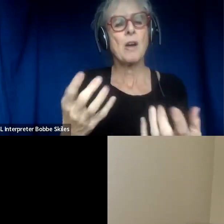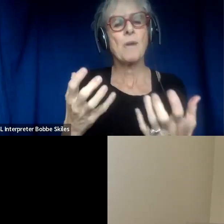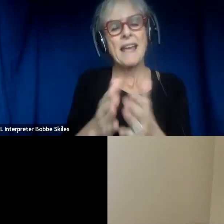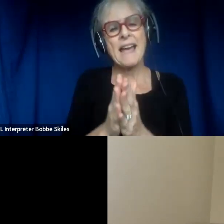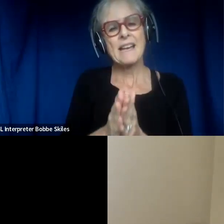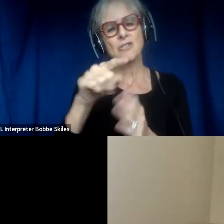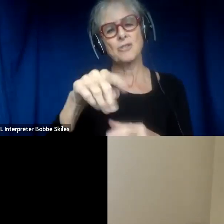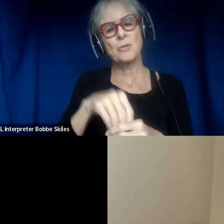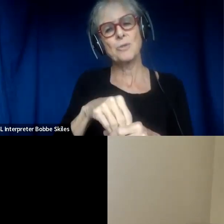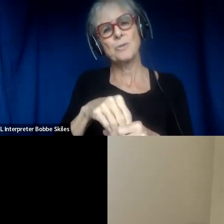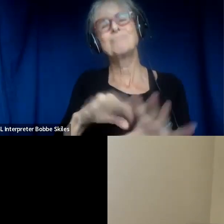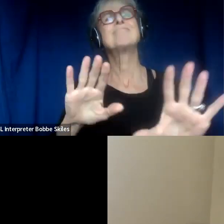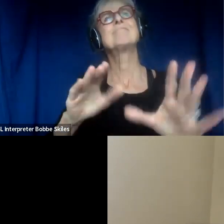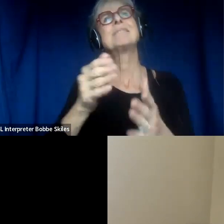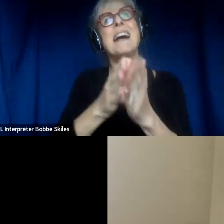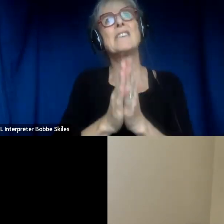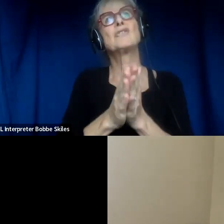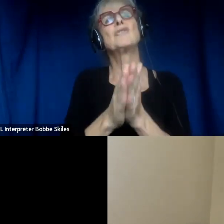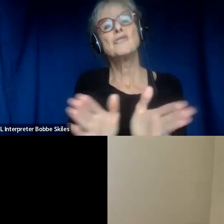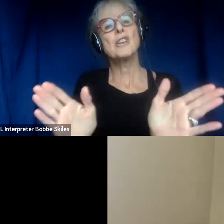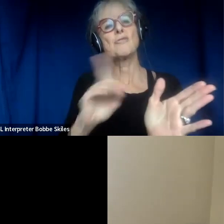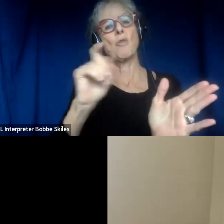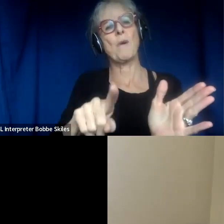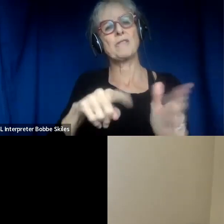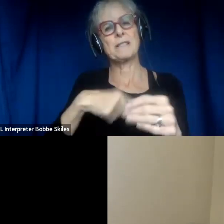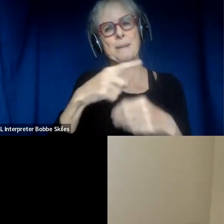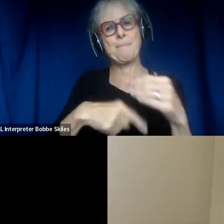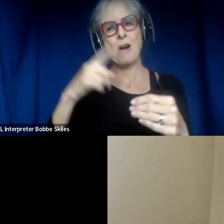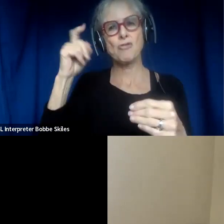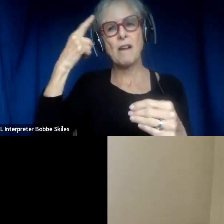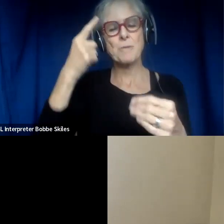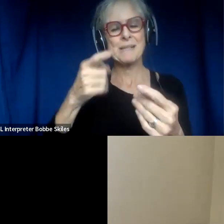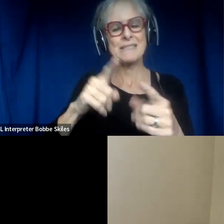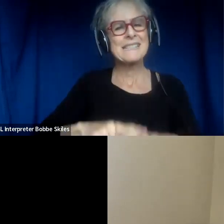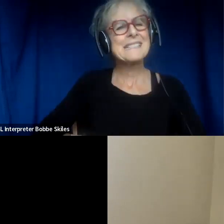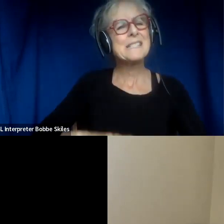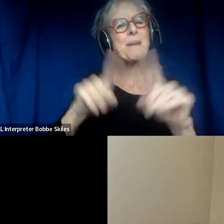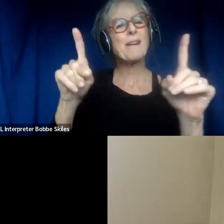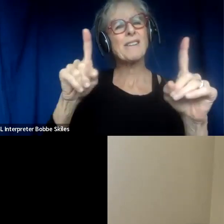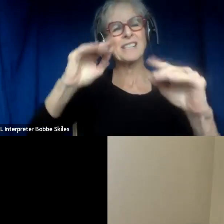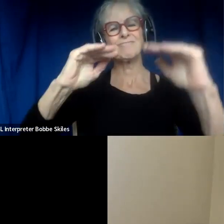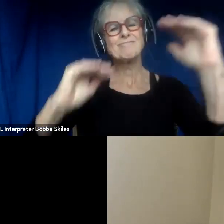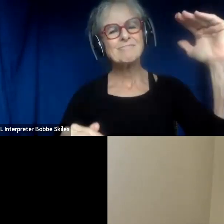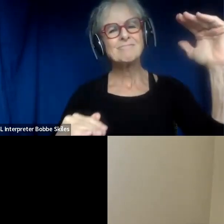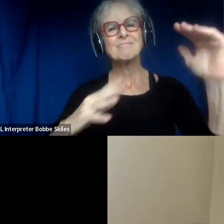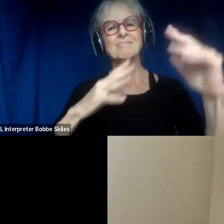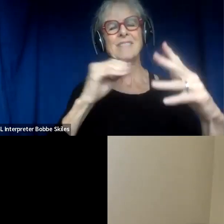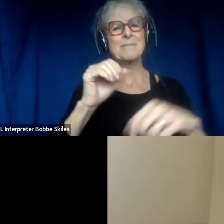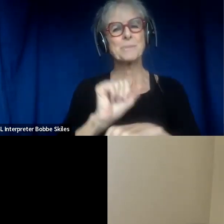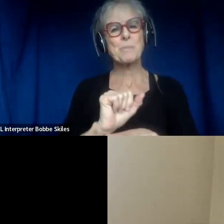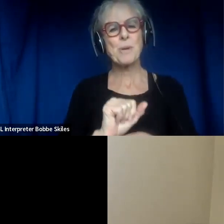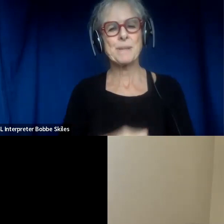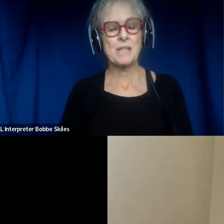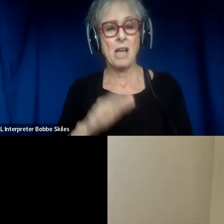just general questions on governance, disparity, and employment. So on the